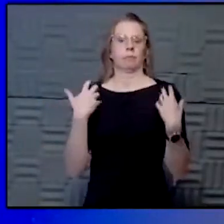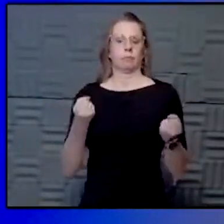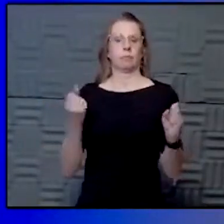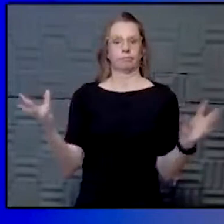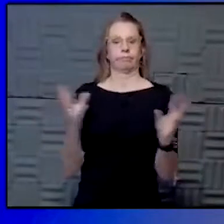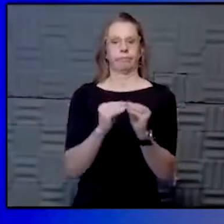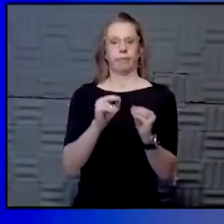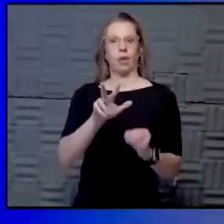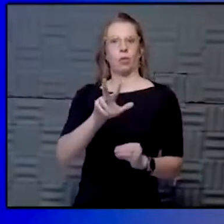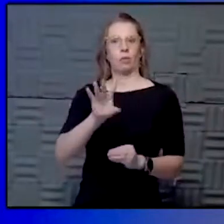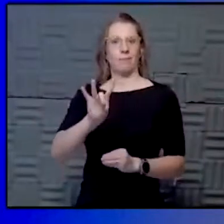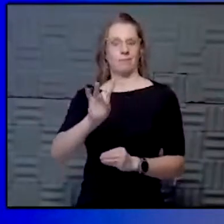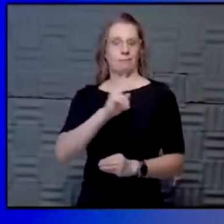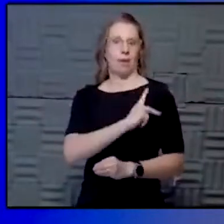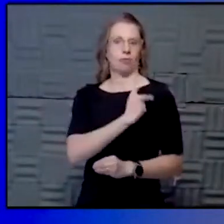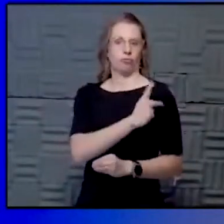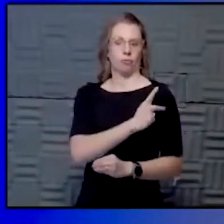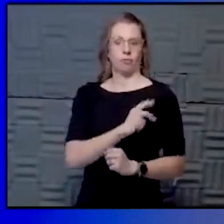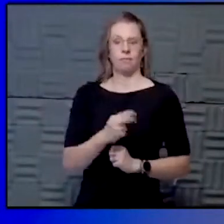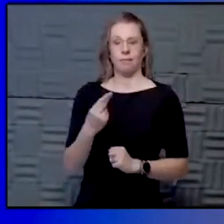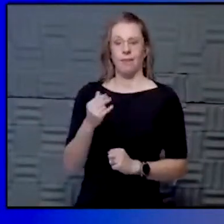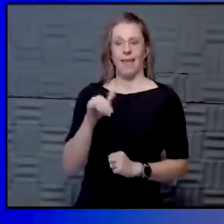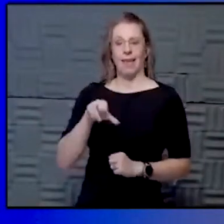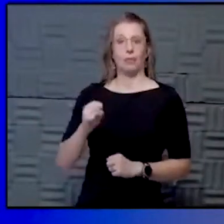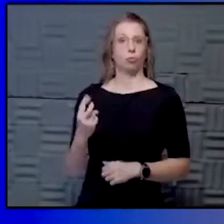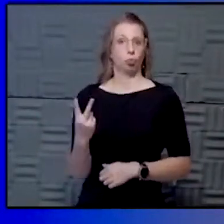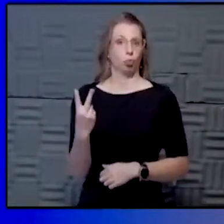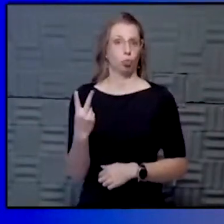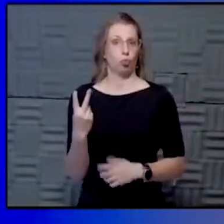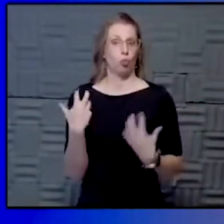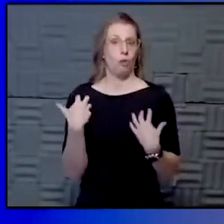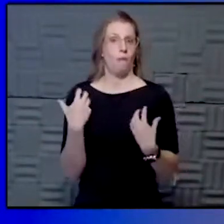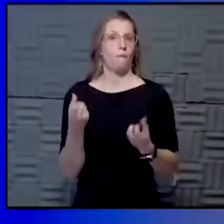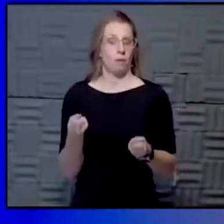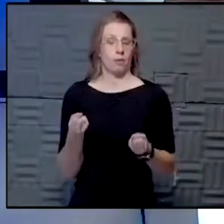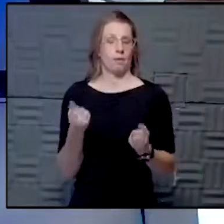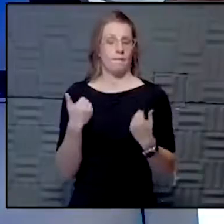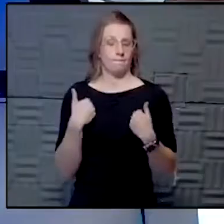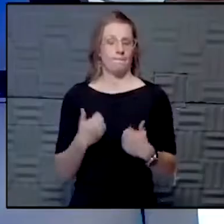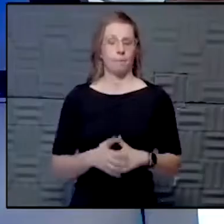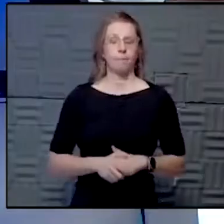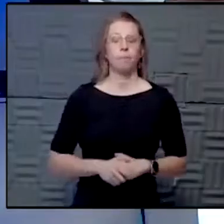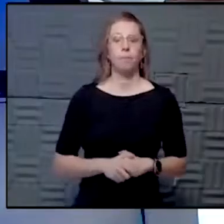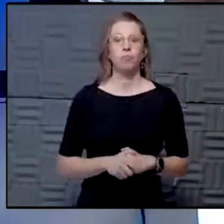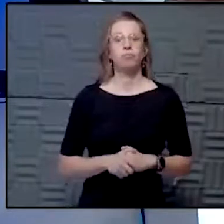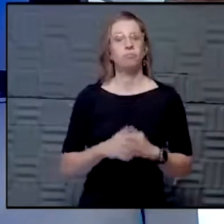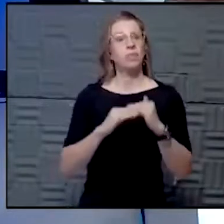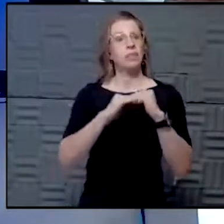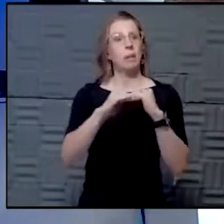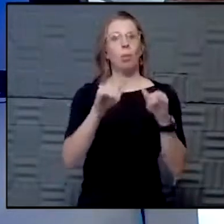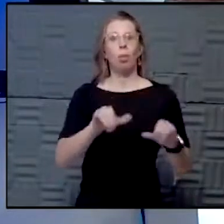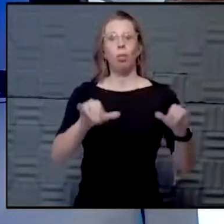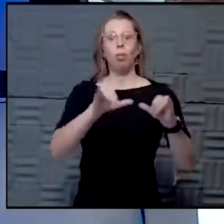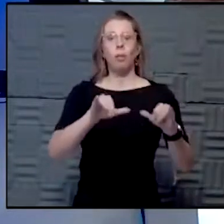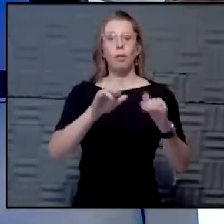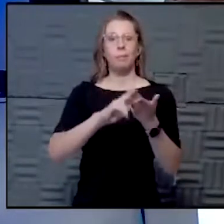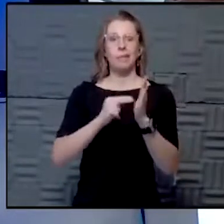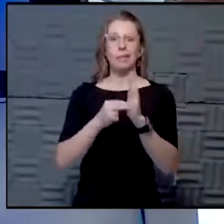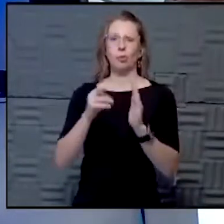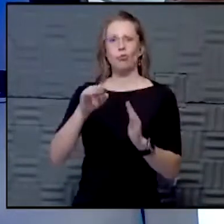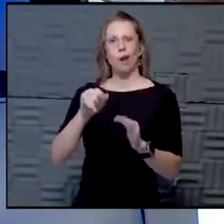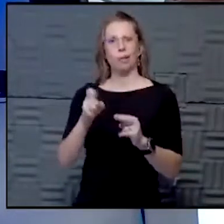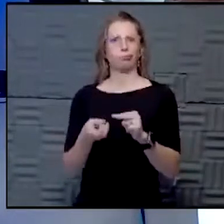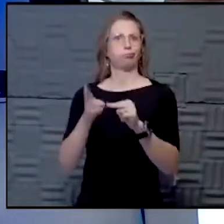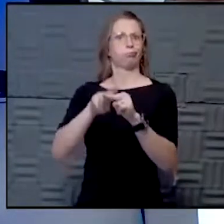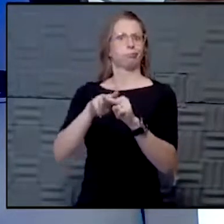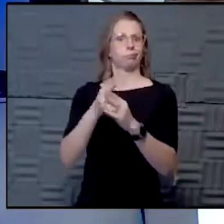total of 38 patients, and Hayes just has 2 in that recovery period. So stable, just at a higher rate than we were